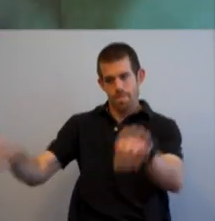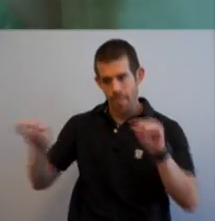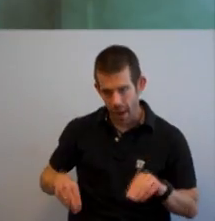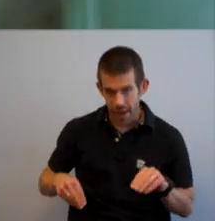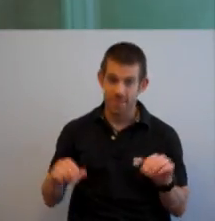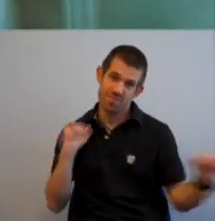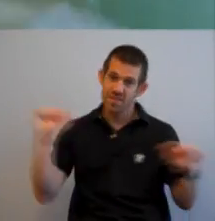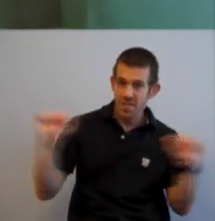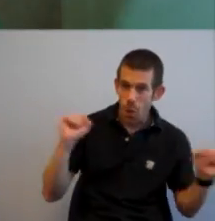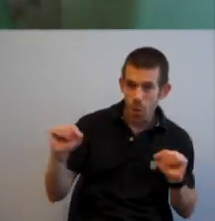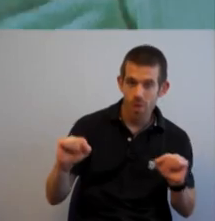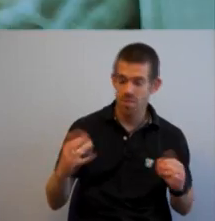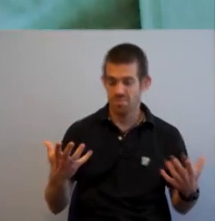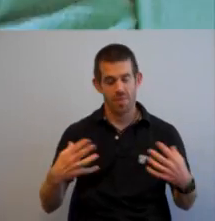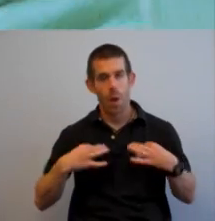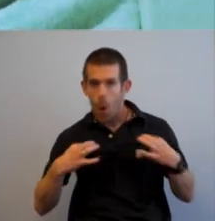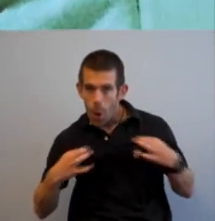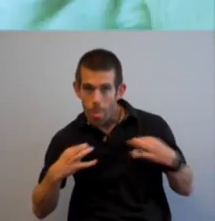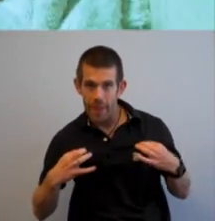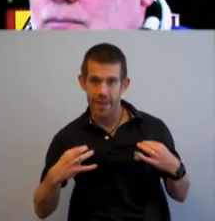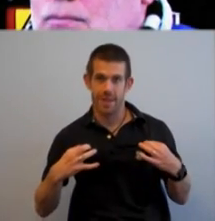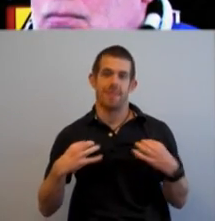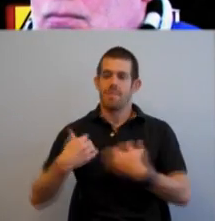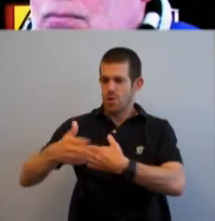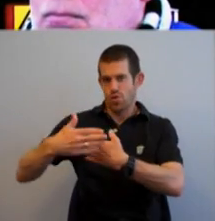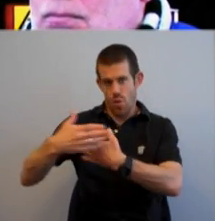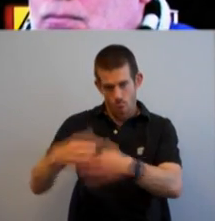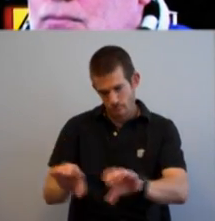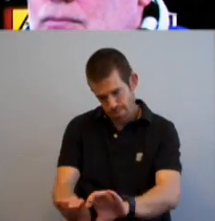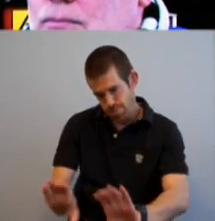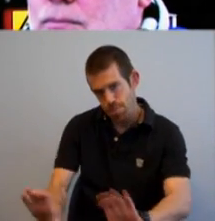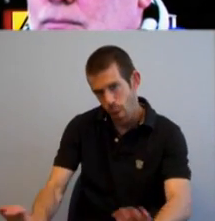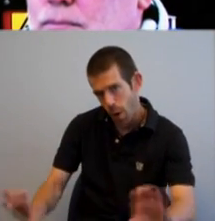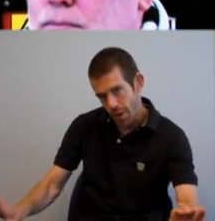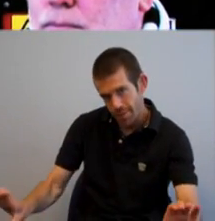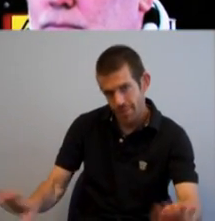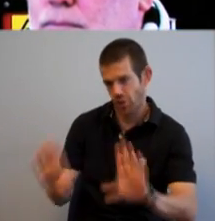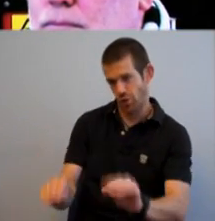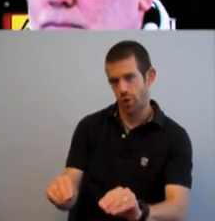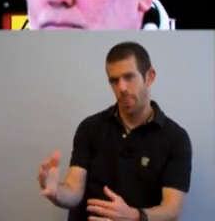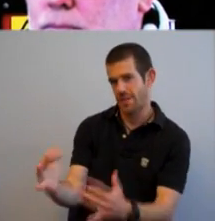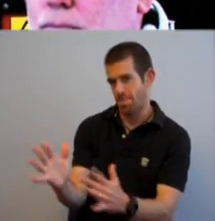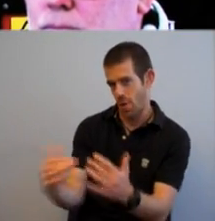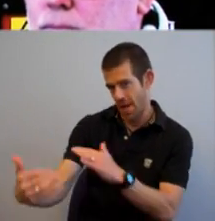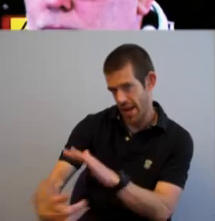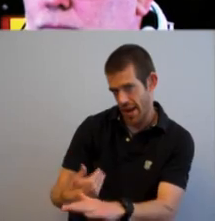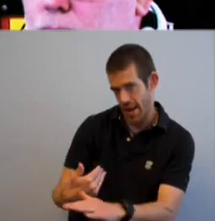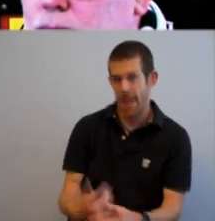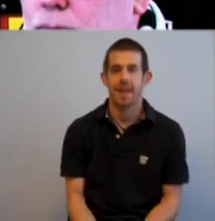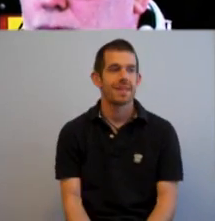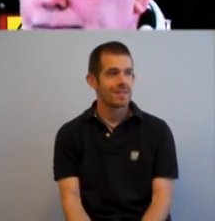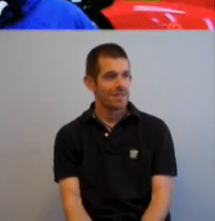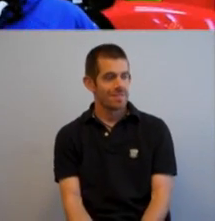the ingress of smoke into the room, using blankets or sheets or clothing to stop the fire entering or the smoke entering into the